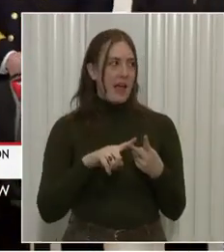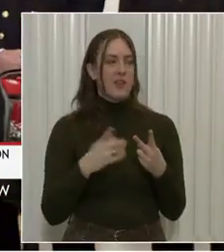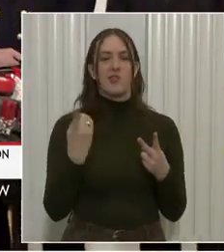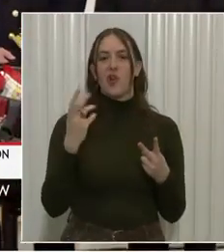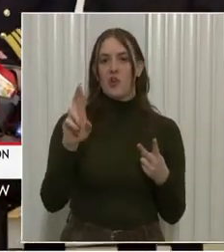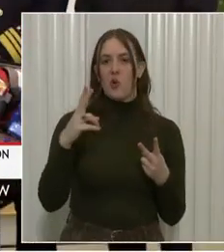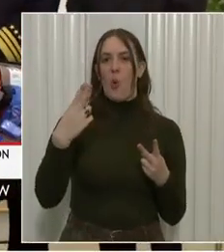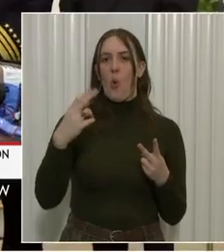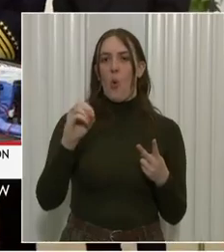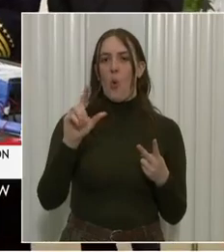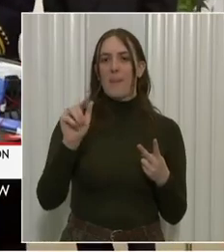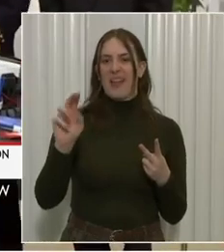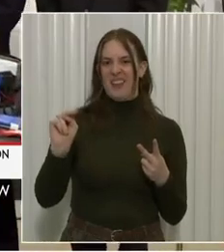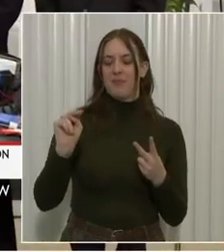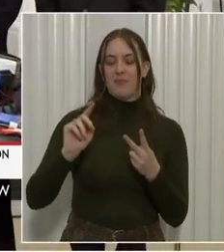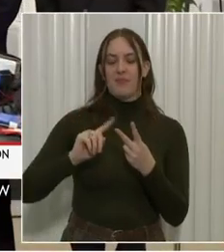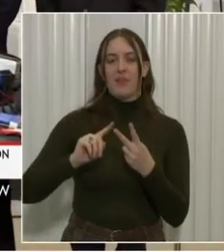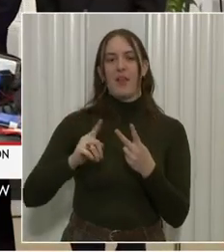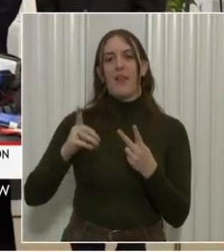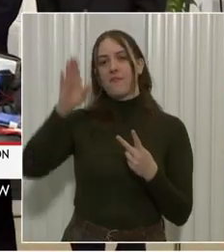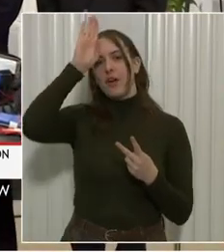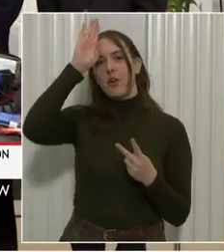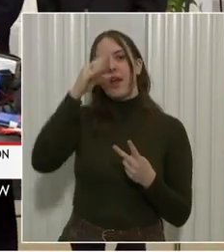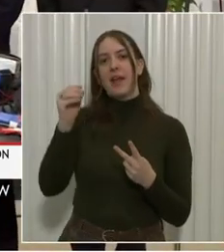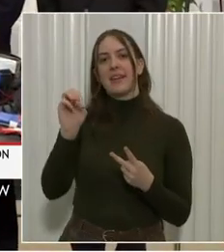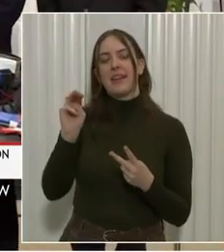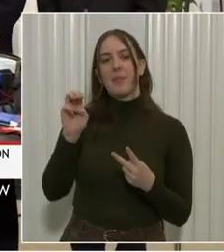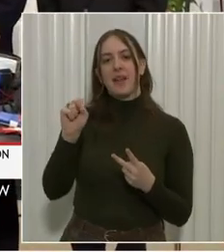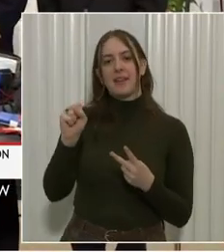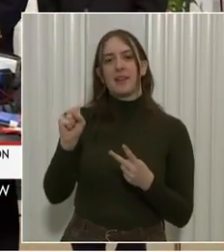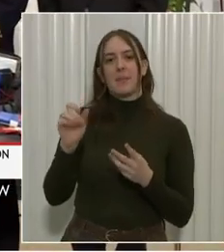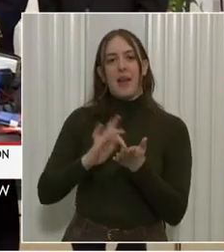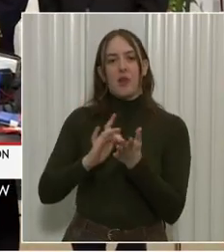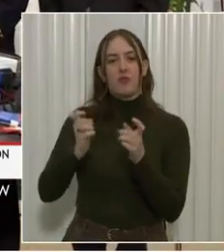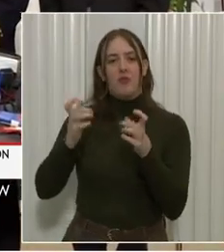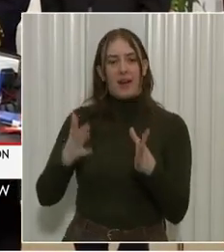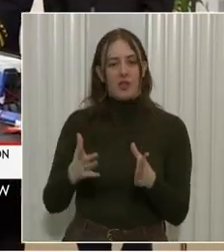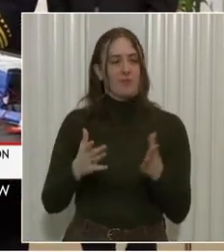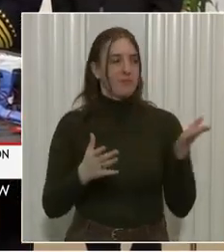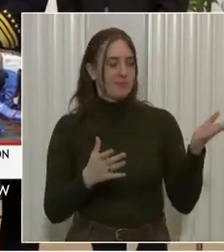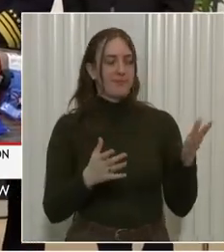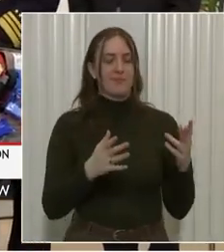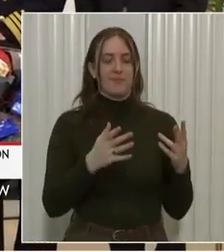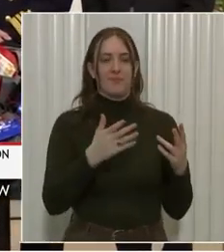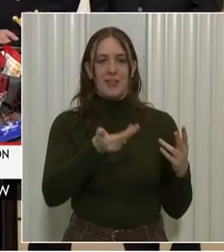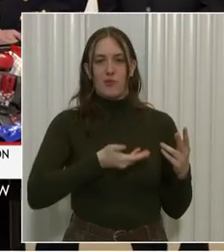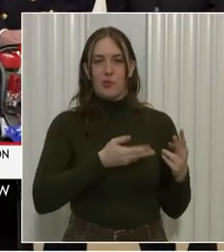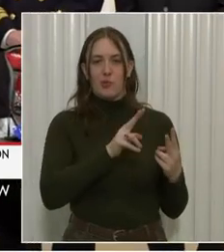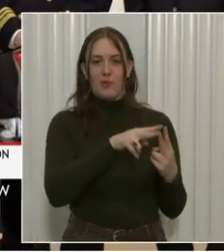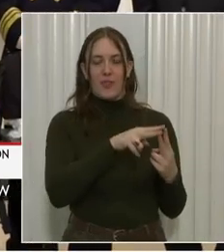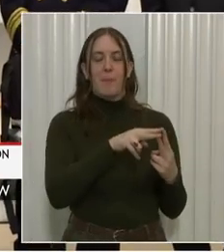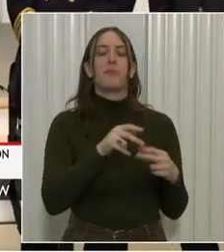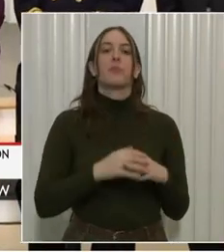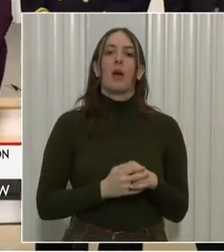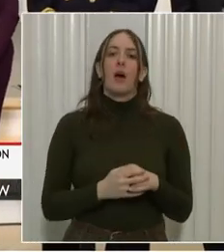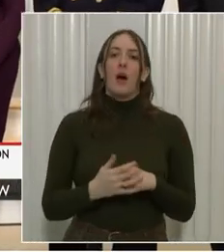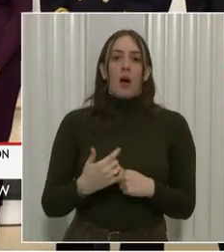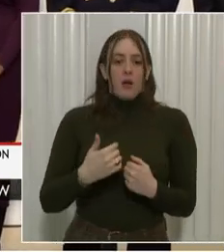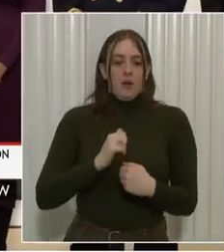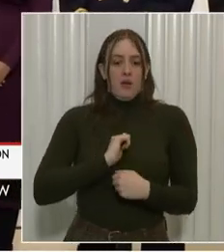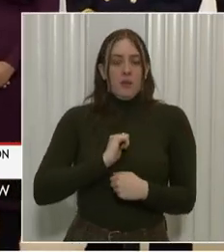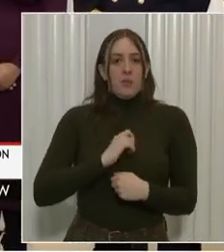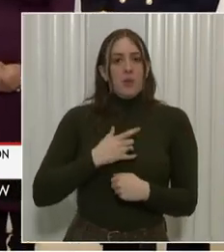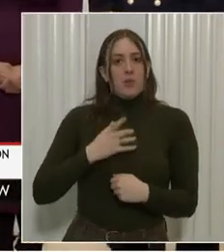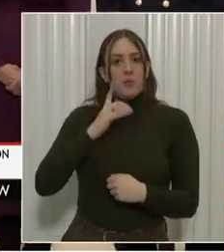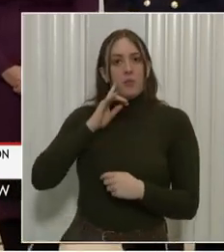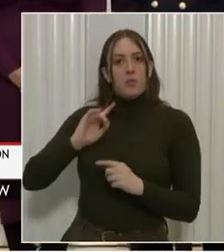Director. And I will just say, I was on scene with the chief last week on